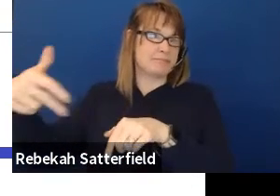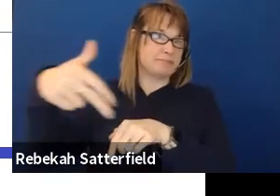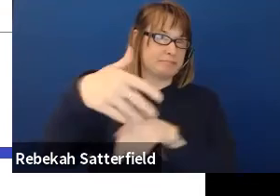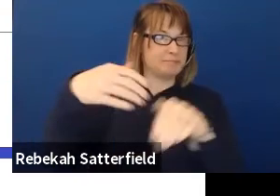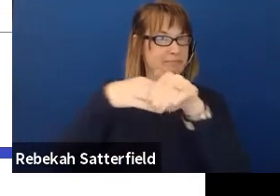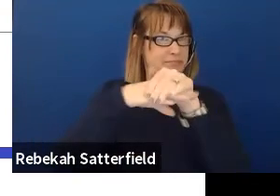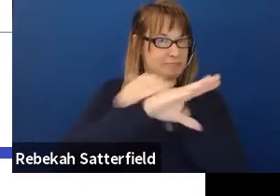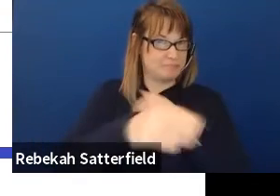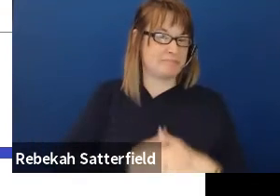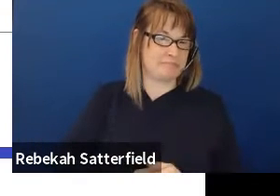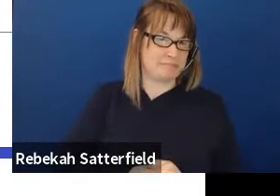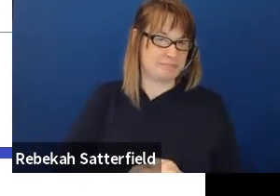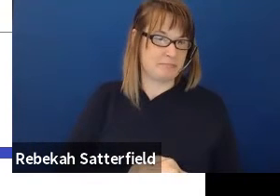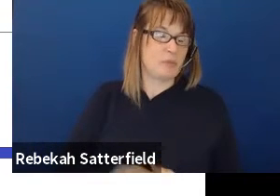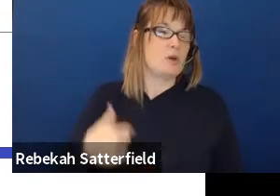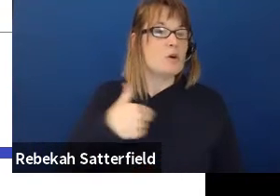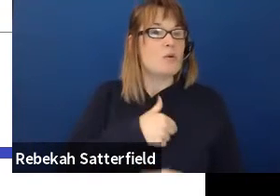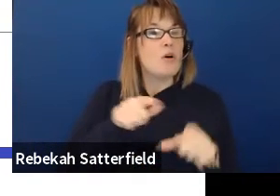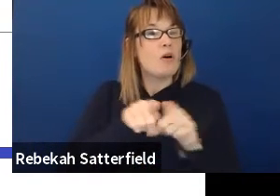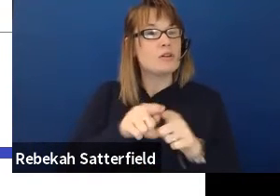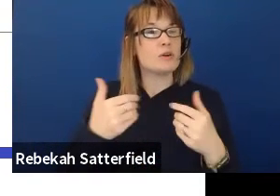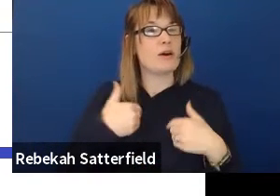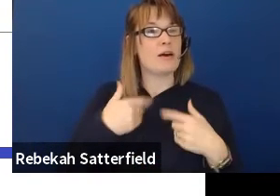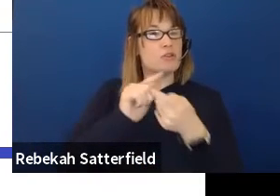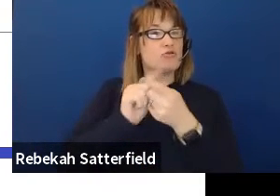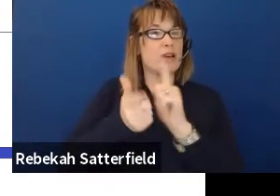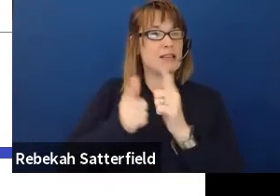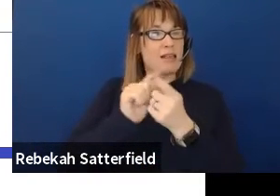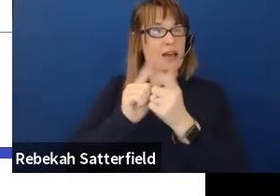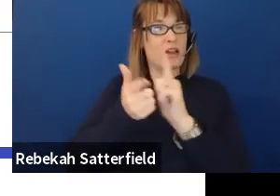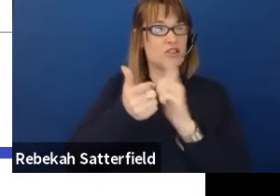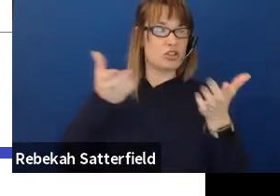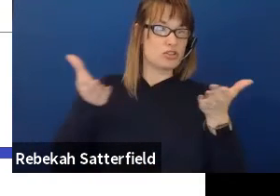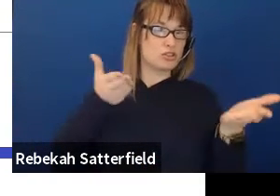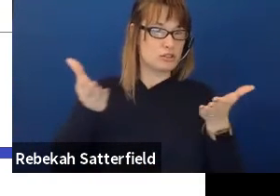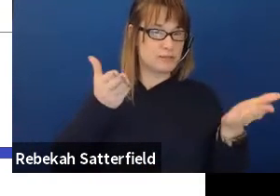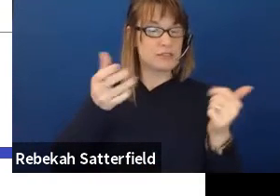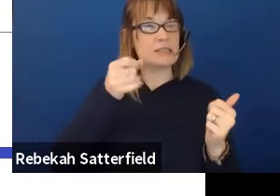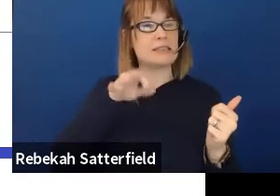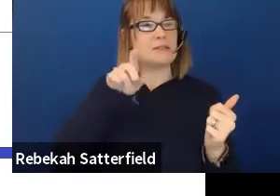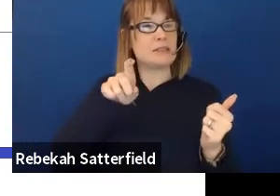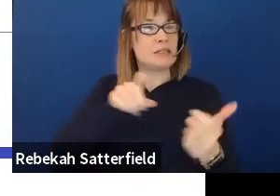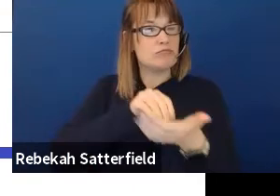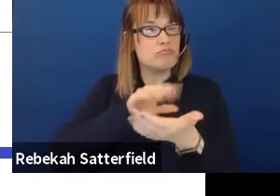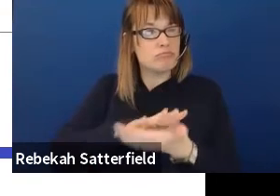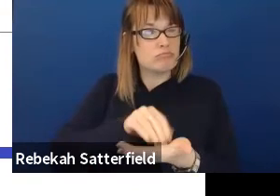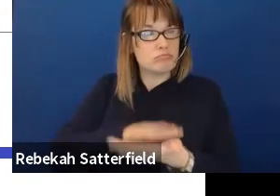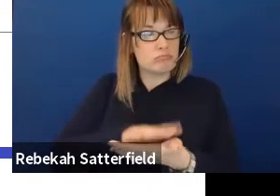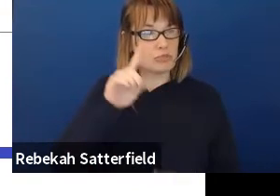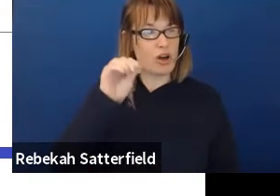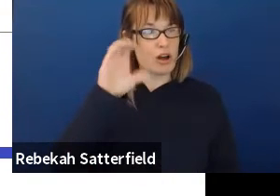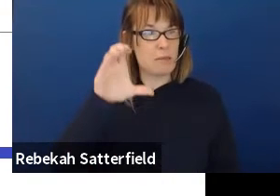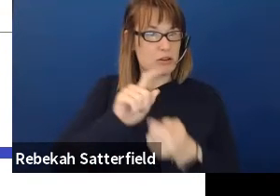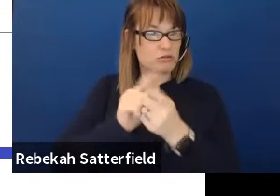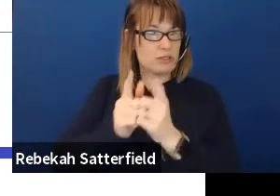location. We also offer translation services for any needed document requests. A quick note